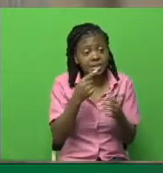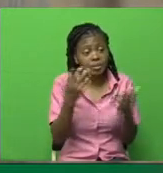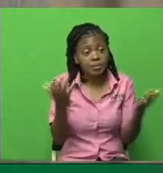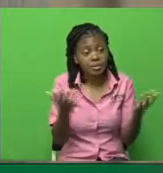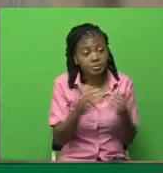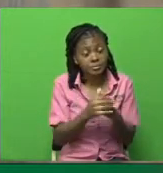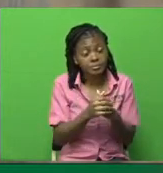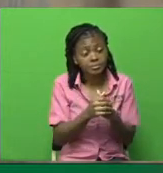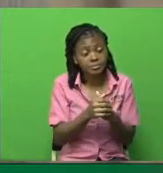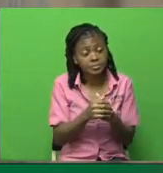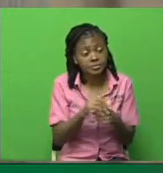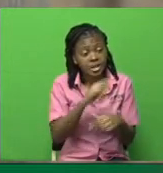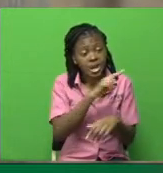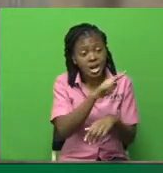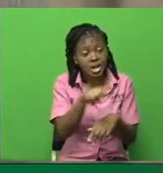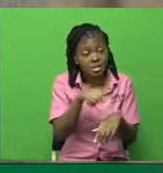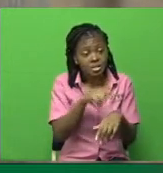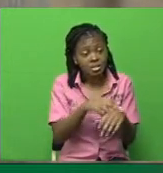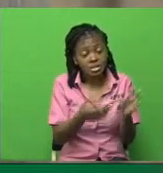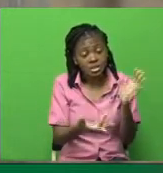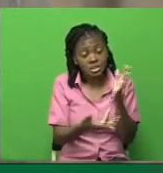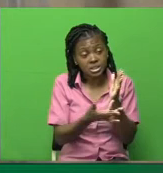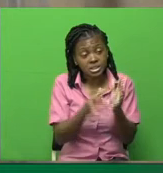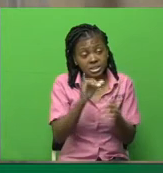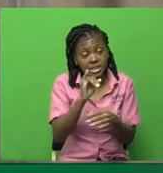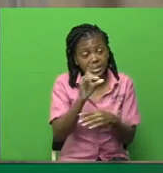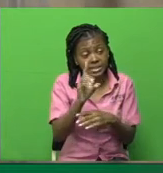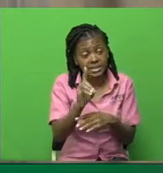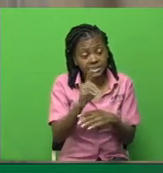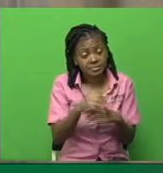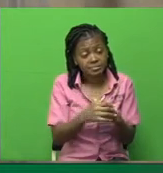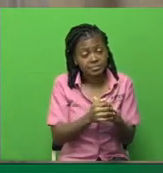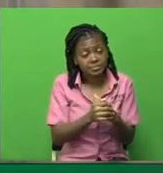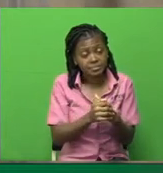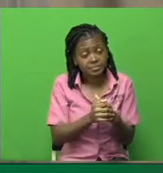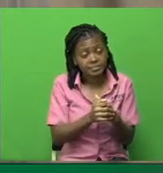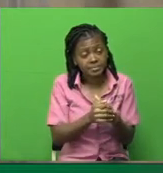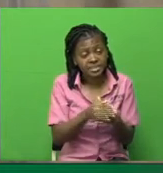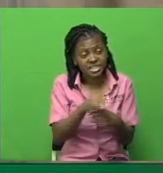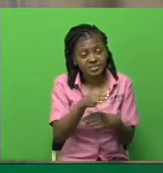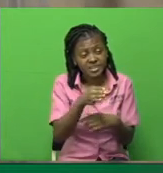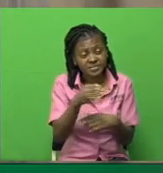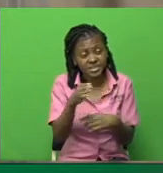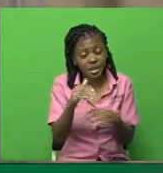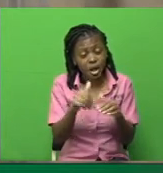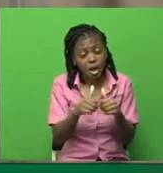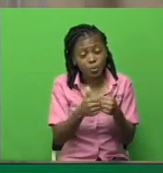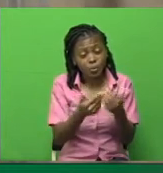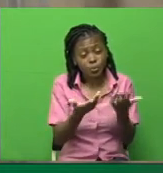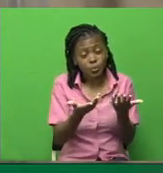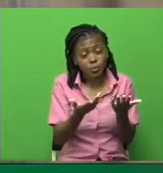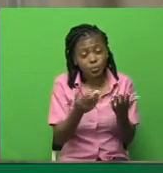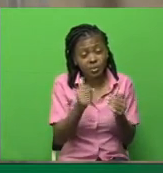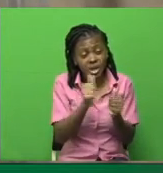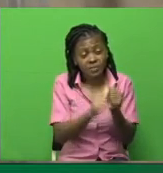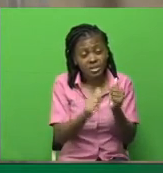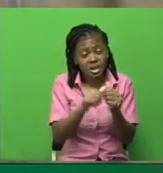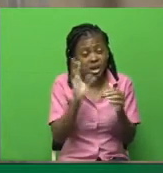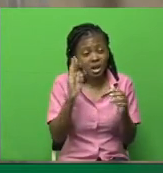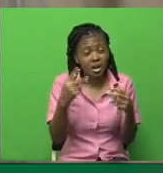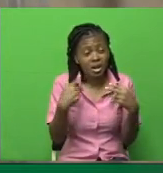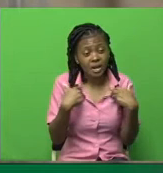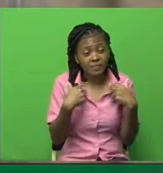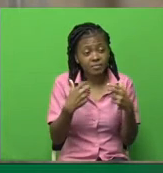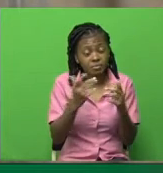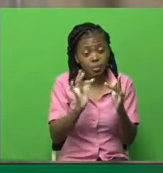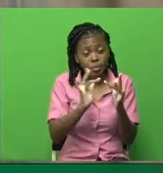and interoperability ecosystem will be facilitated by a unique digital ID which identifies the user as we